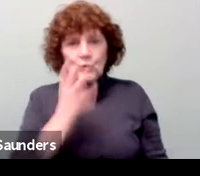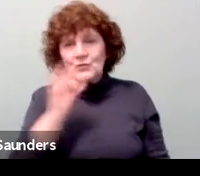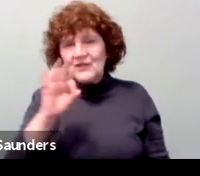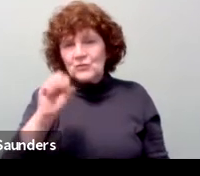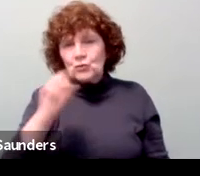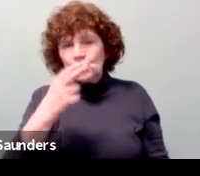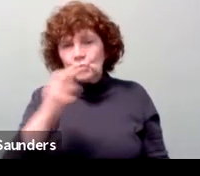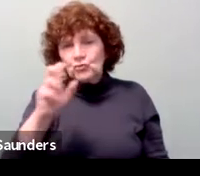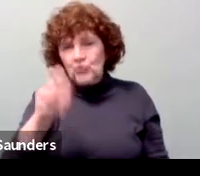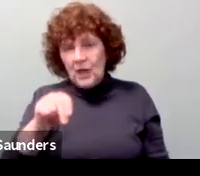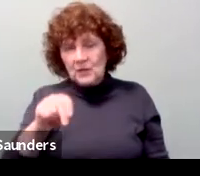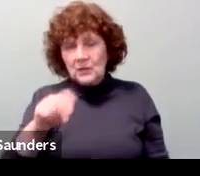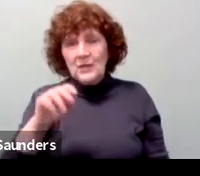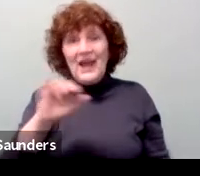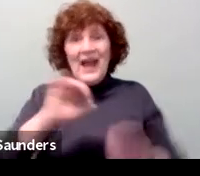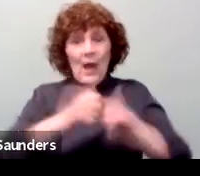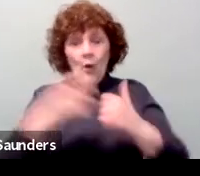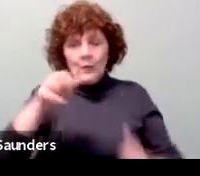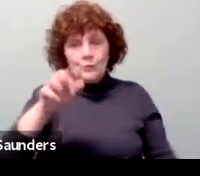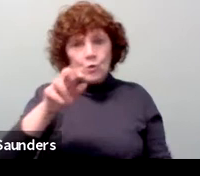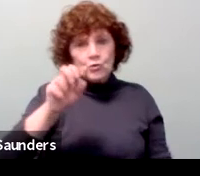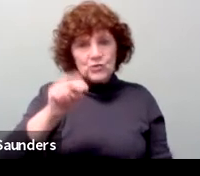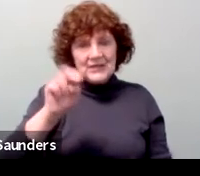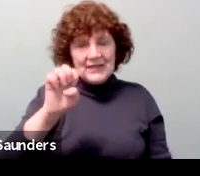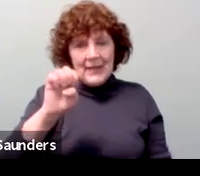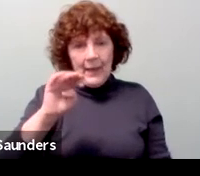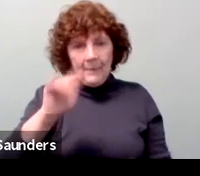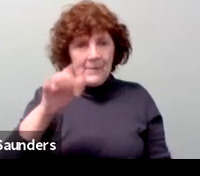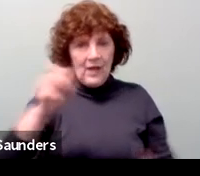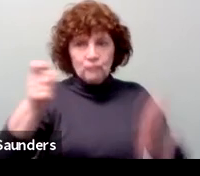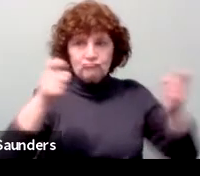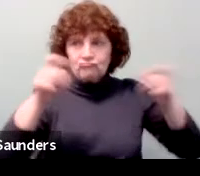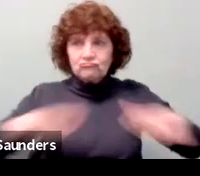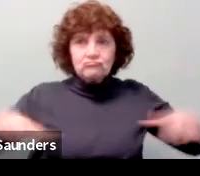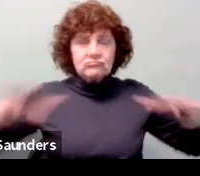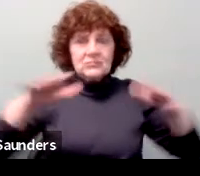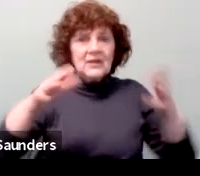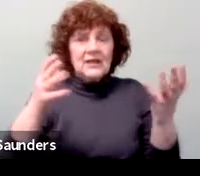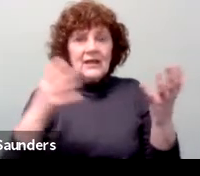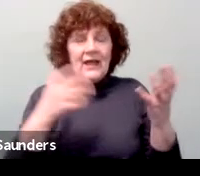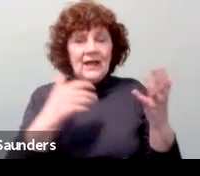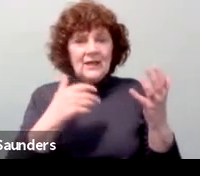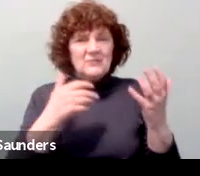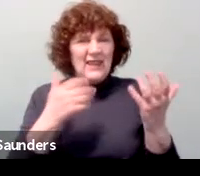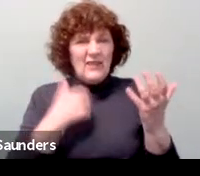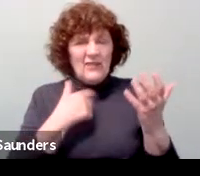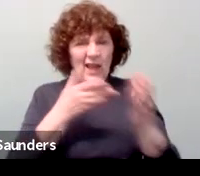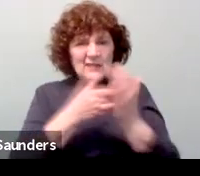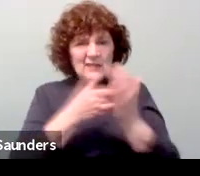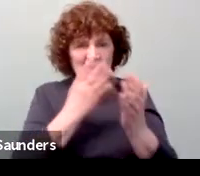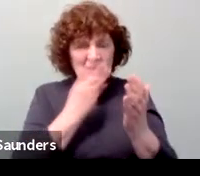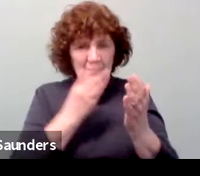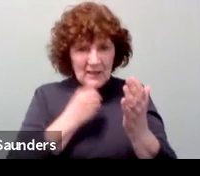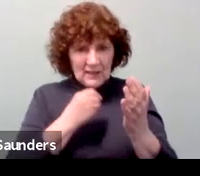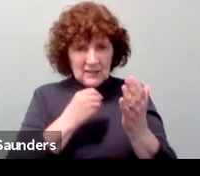struggled against anti-Semitic tyranny in their day. Nothing, of course, is